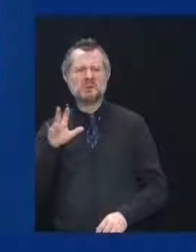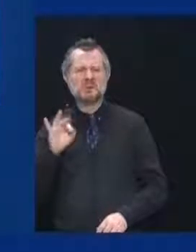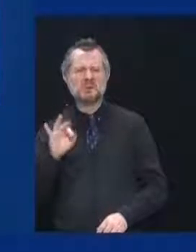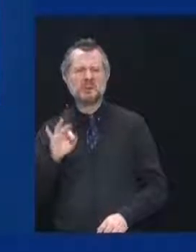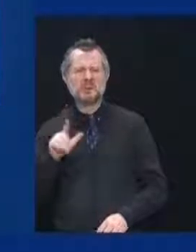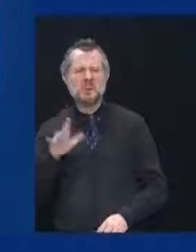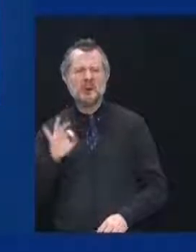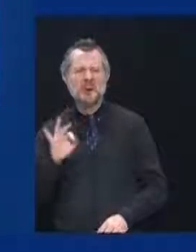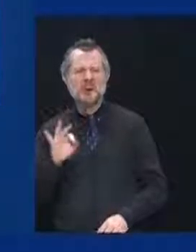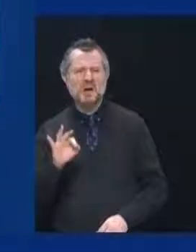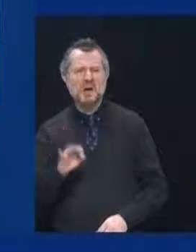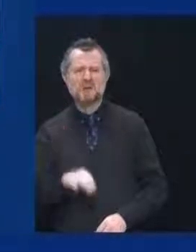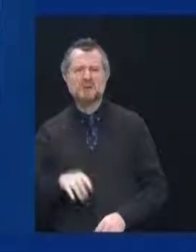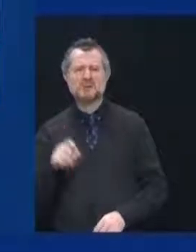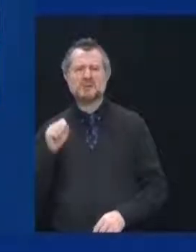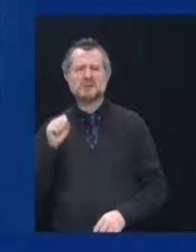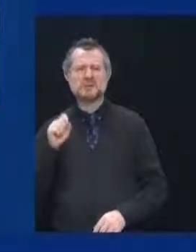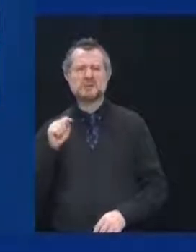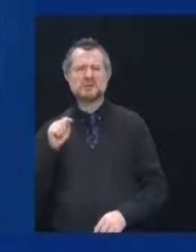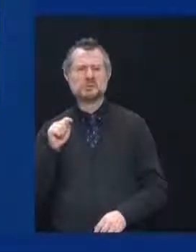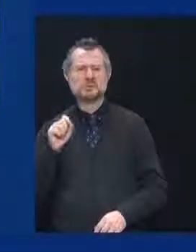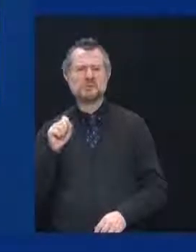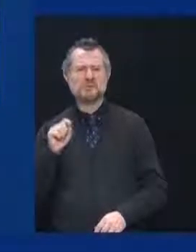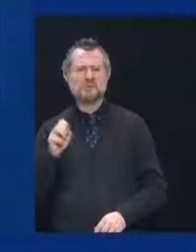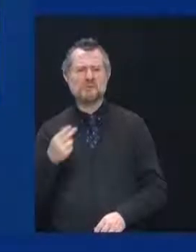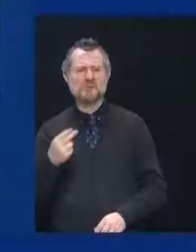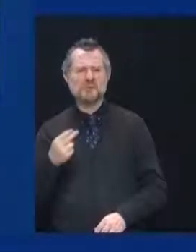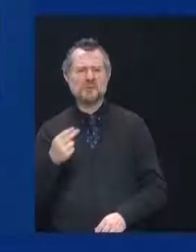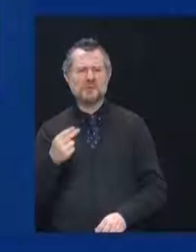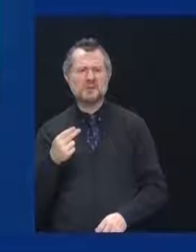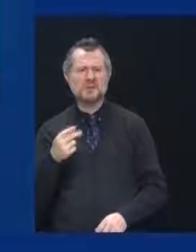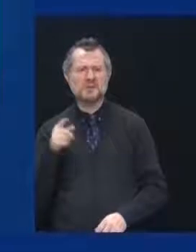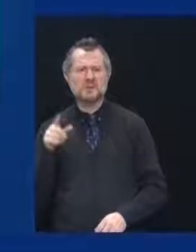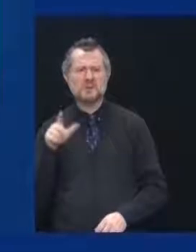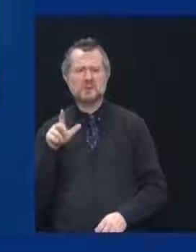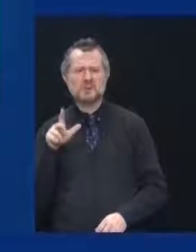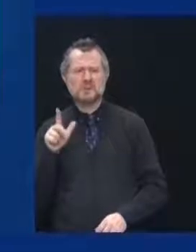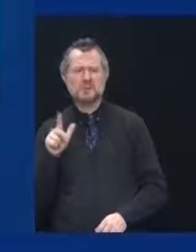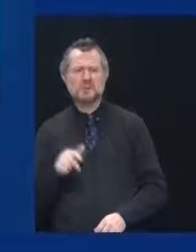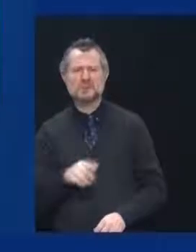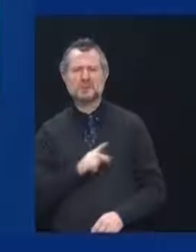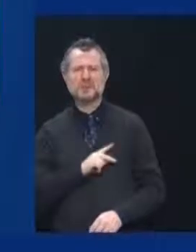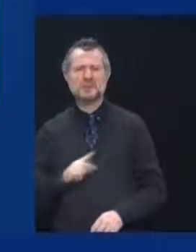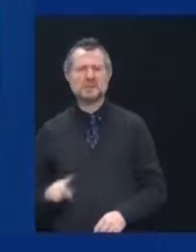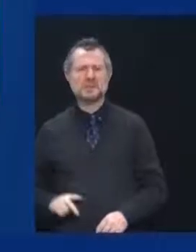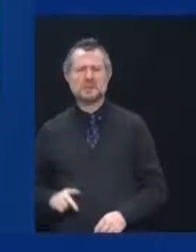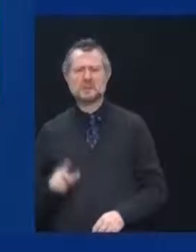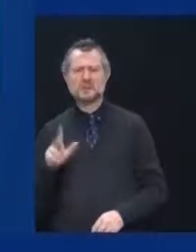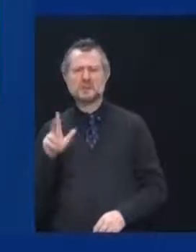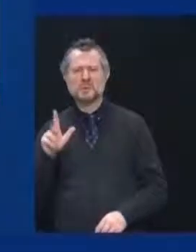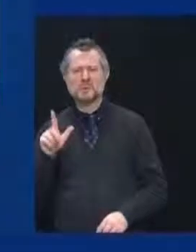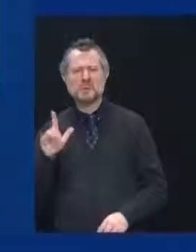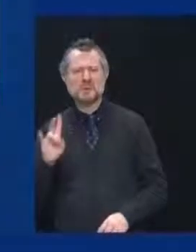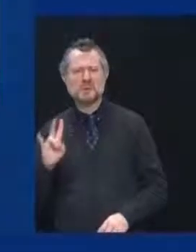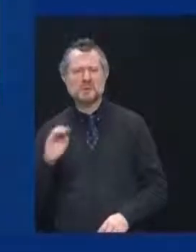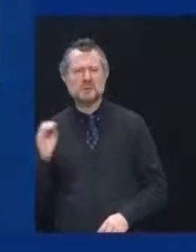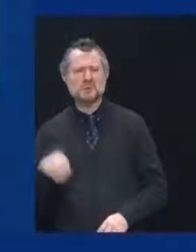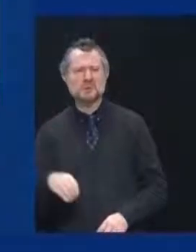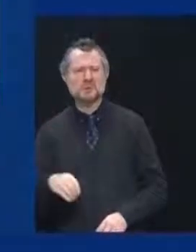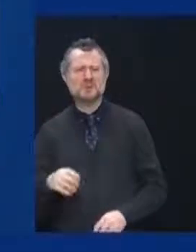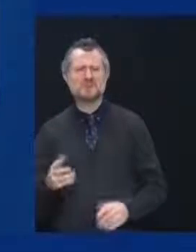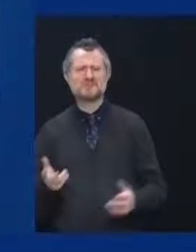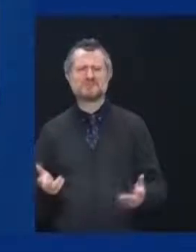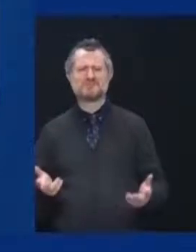St. Joseph's, 23, King's, 27. You go from 23 to